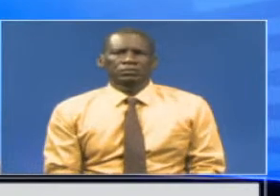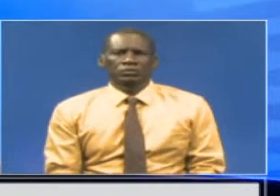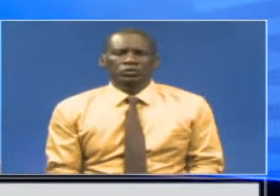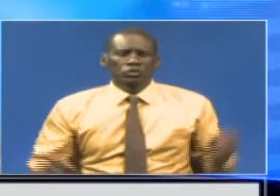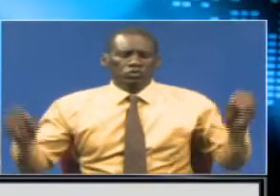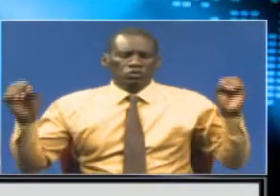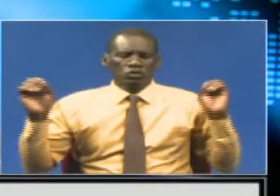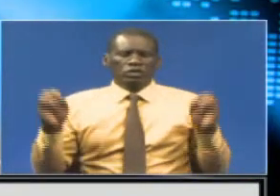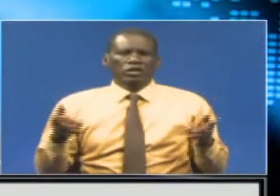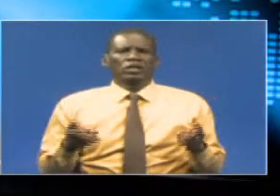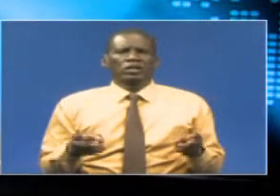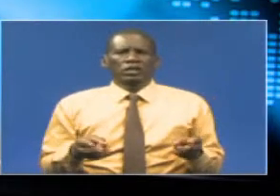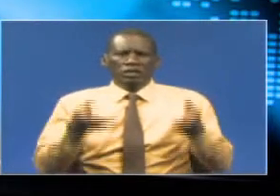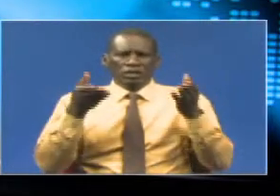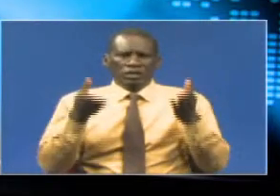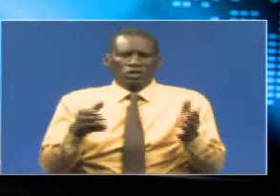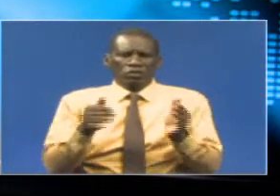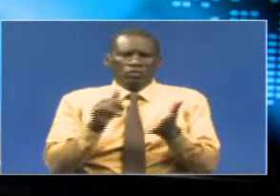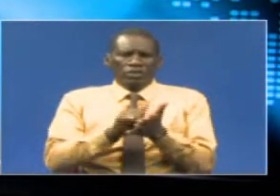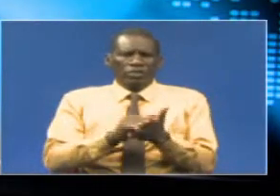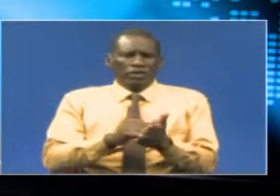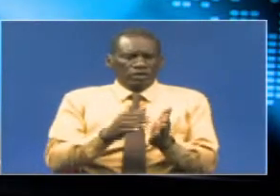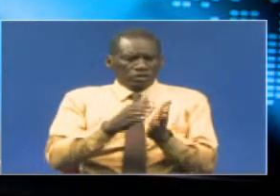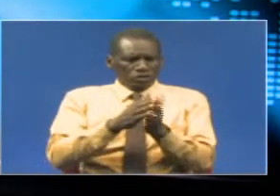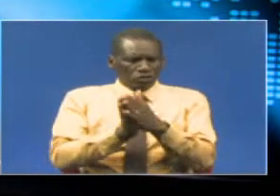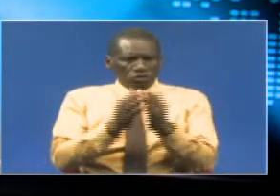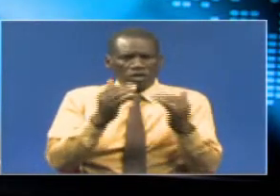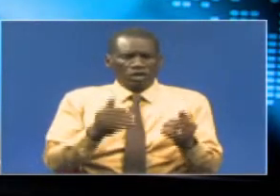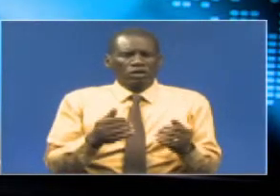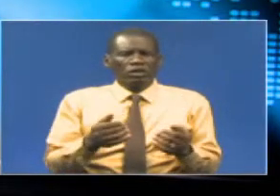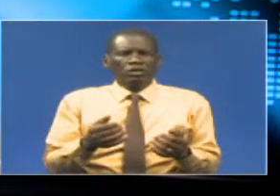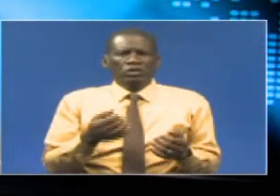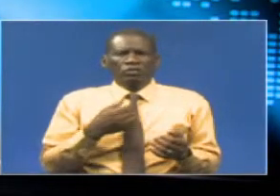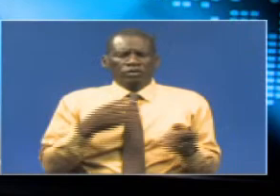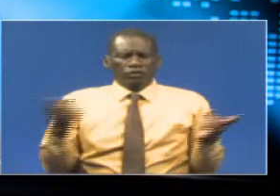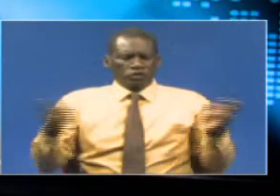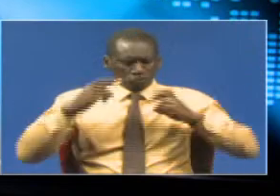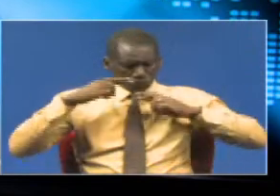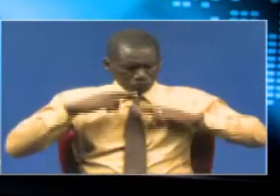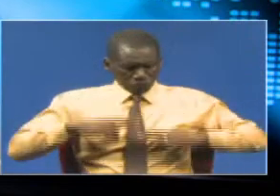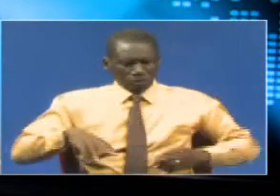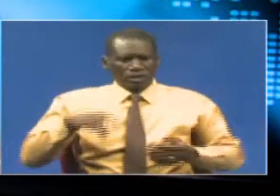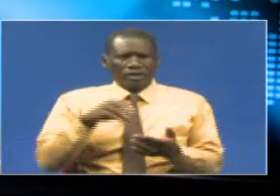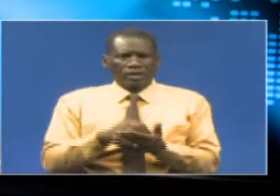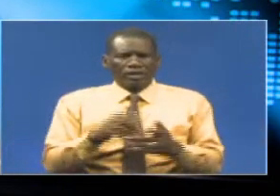All right, and with that report, we will now take a very short break, but coming up,